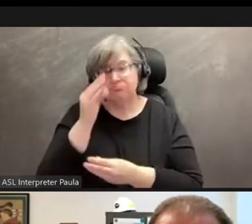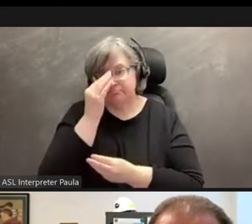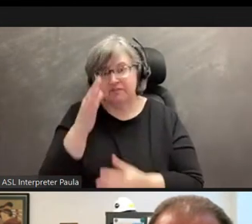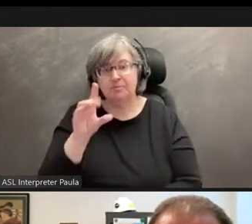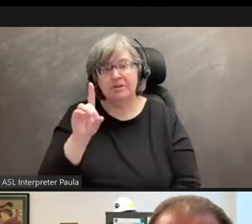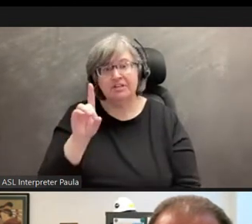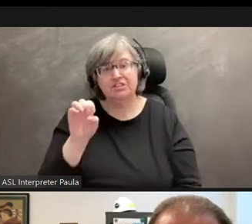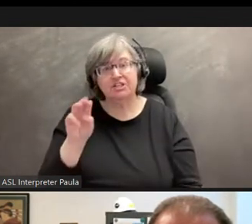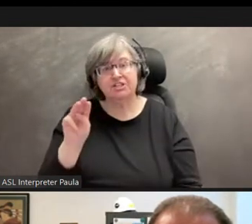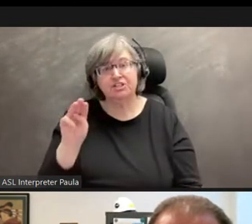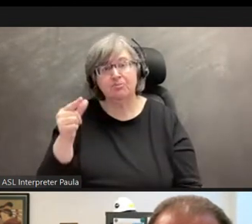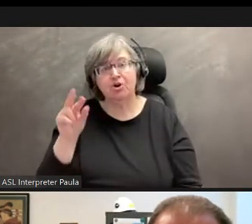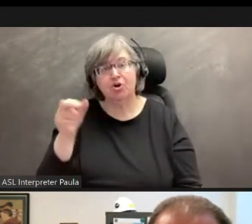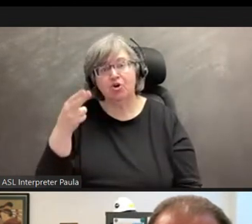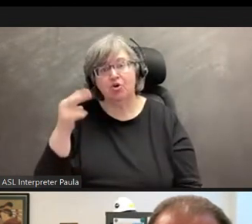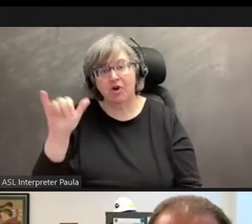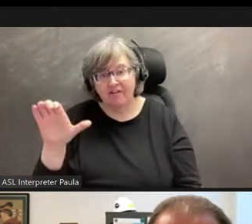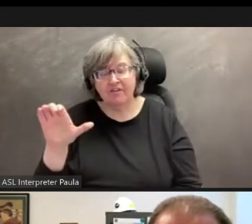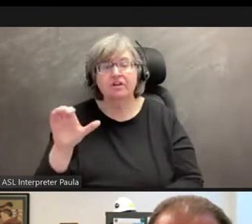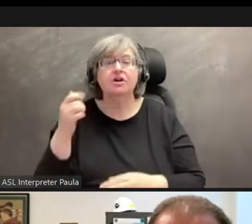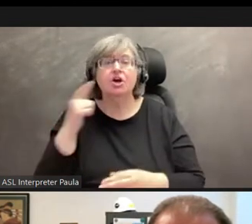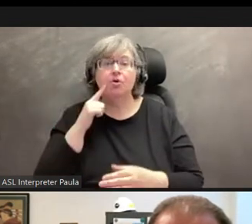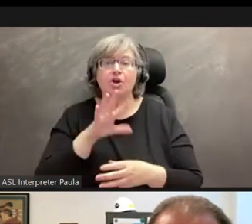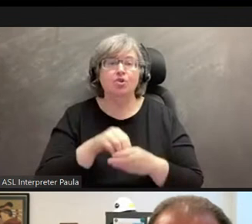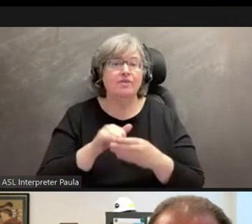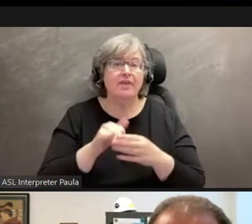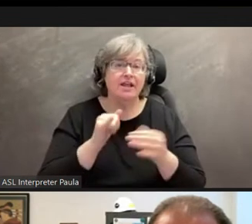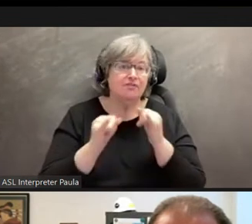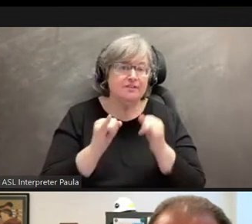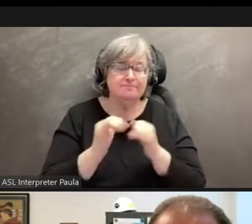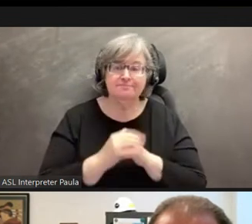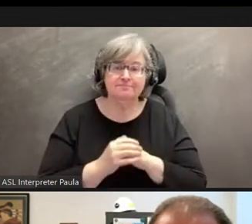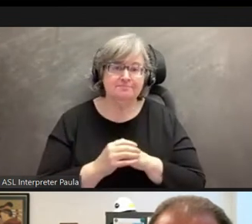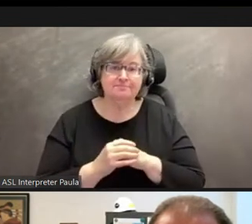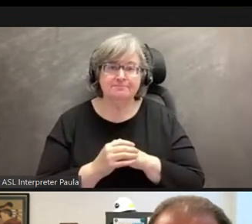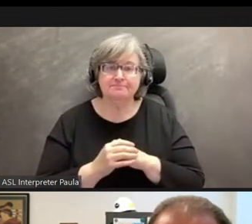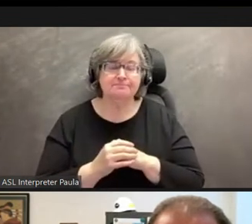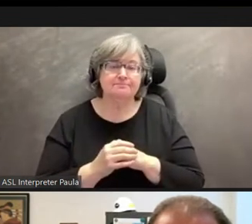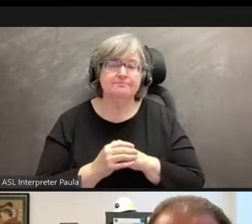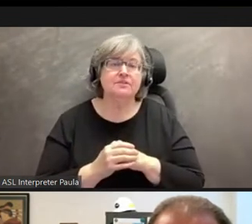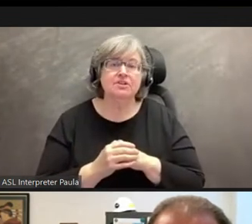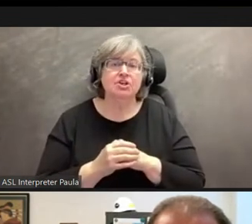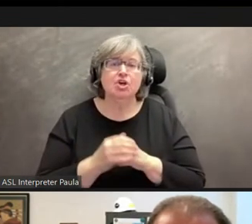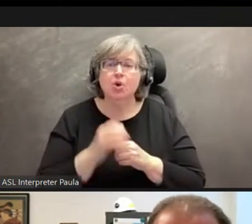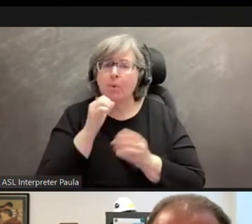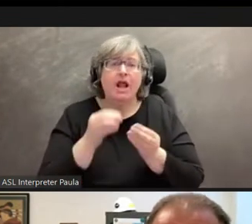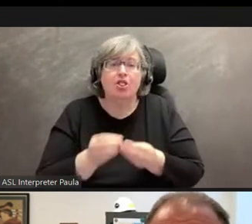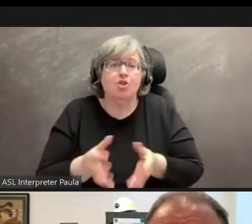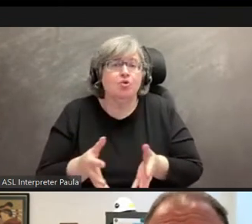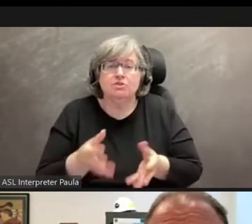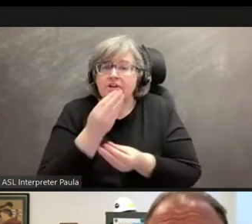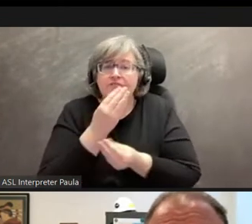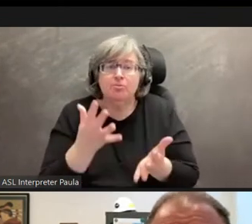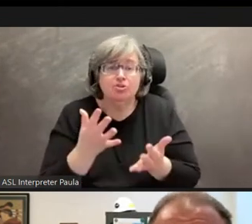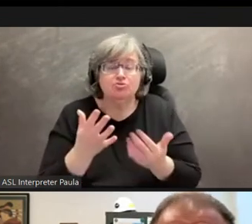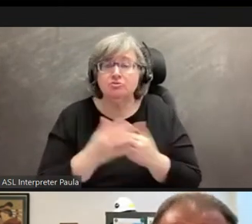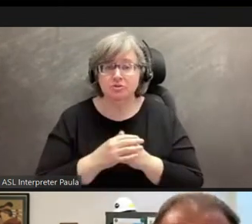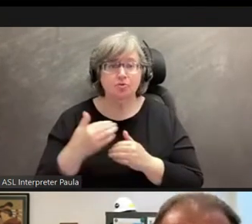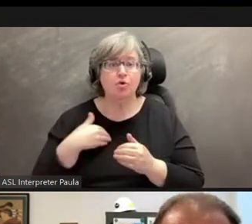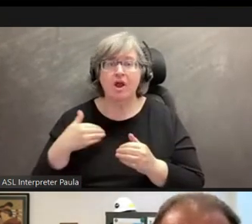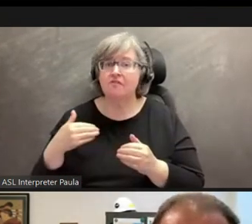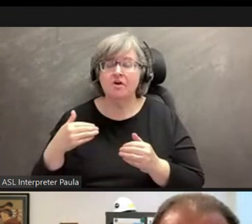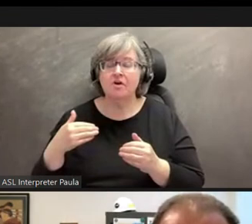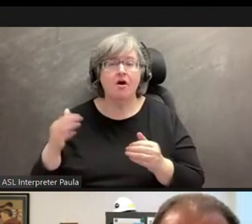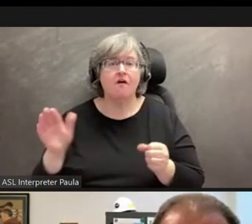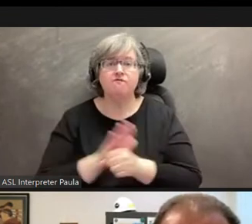and we incorporated that right into the interview. So therefore, we're not losing any information. We have a complete